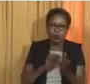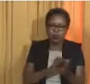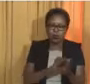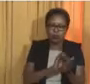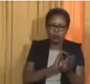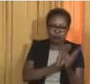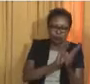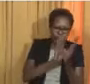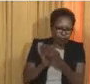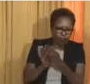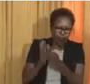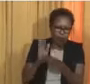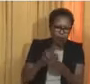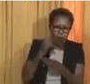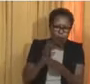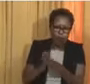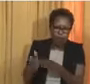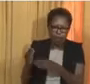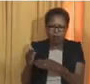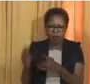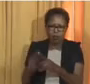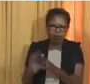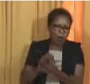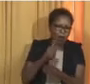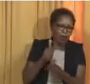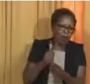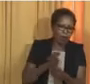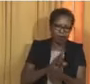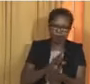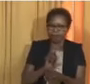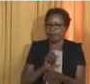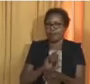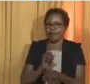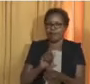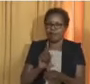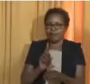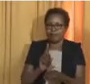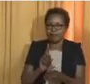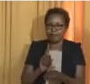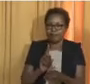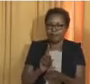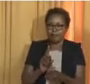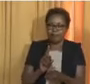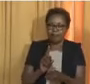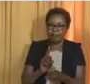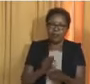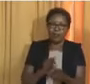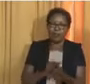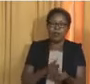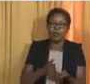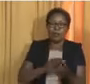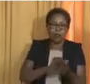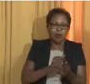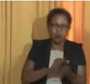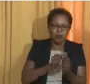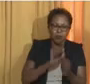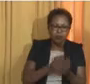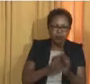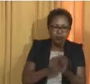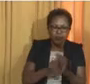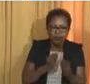one extreme of hyper amendment to another extreme where no amendment can take